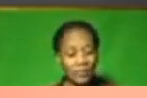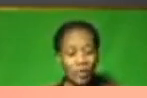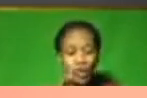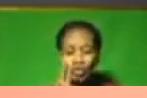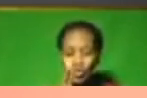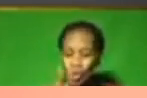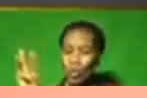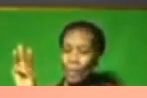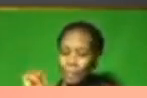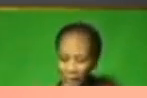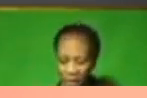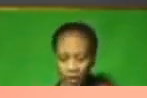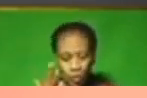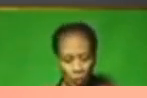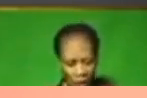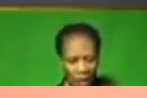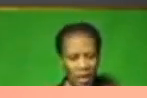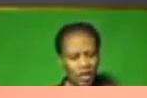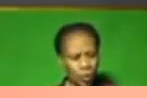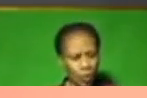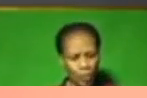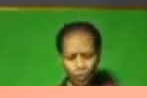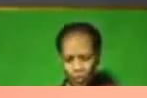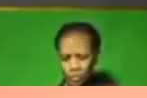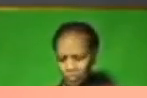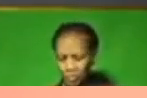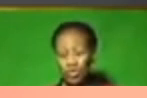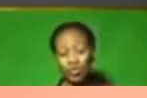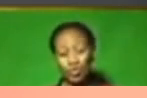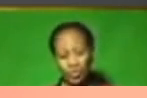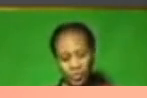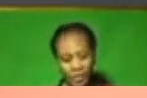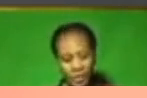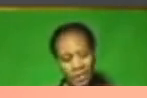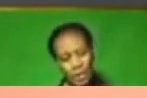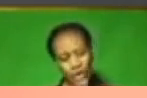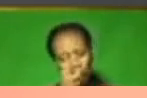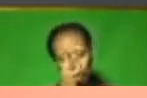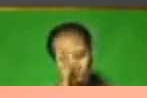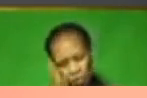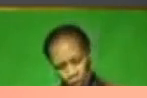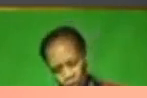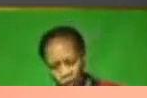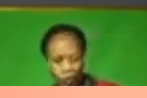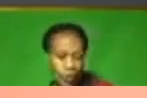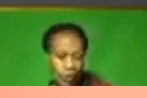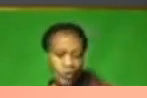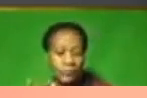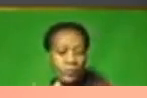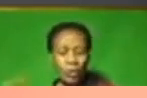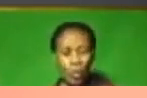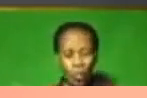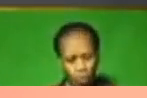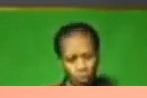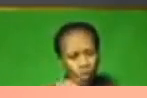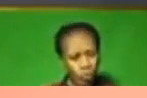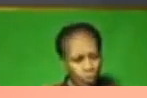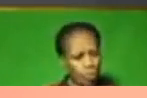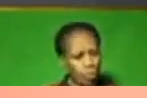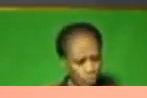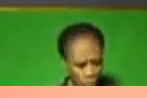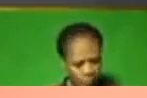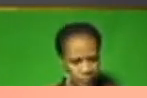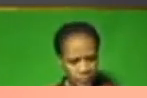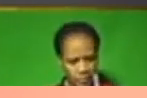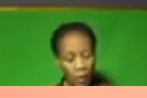and livelihood opportunities. 2/3 of the people who have participated in these